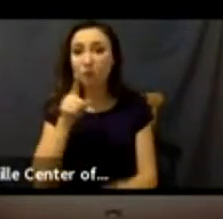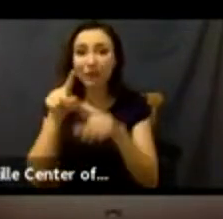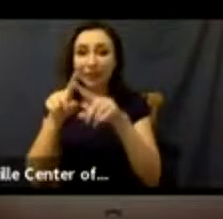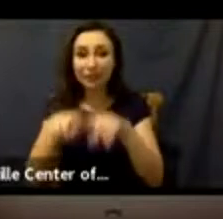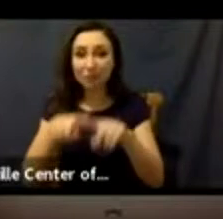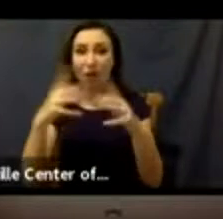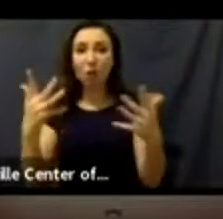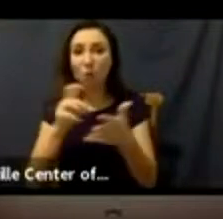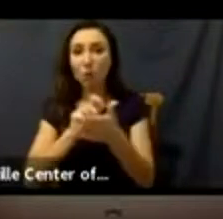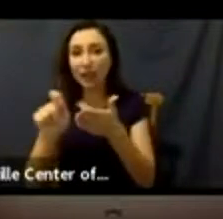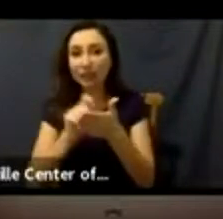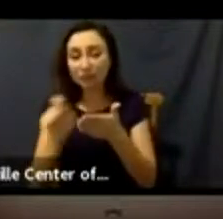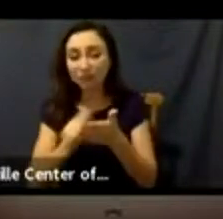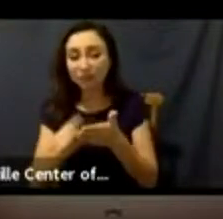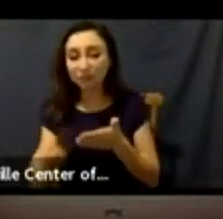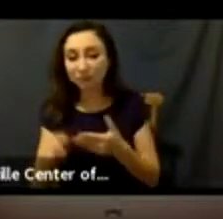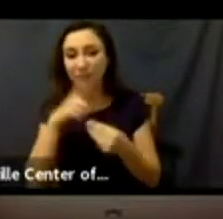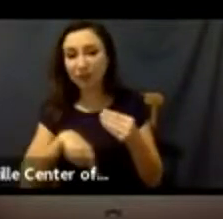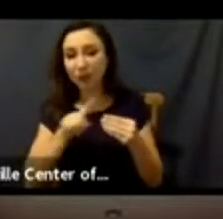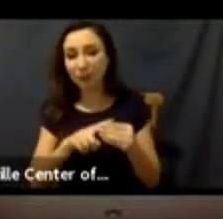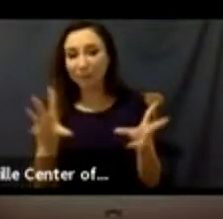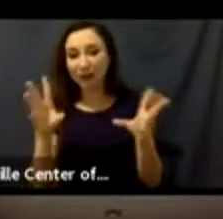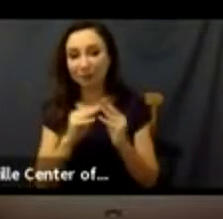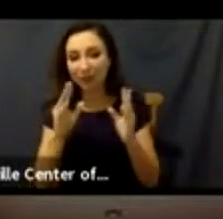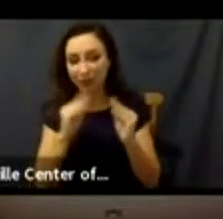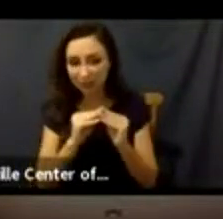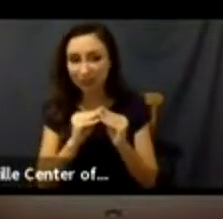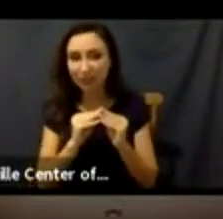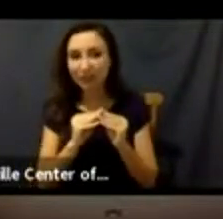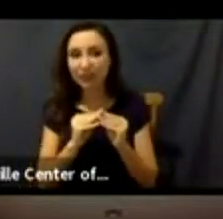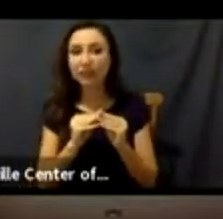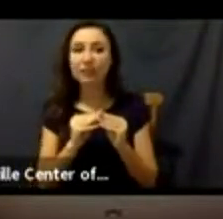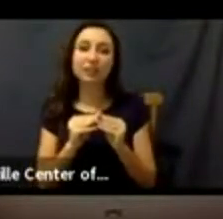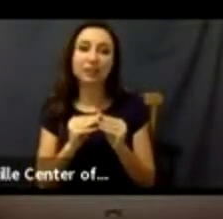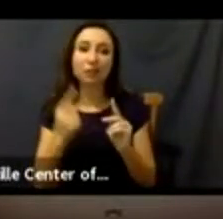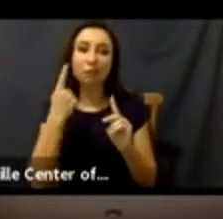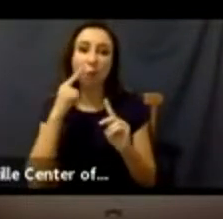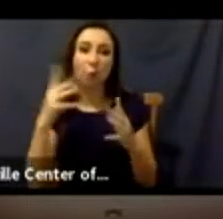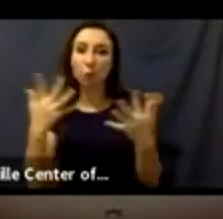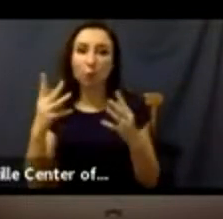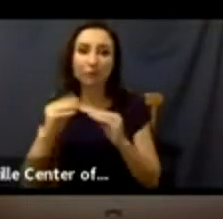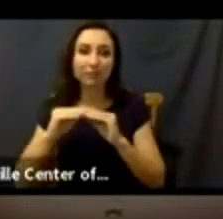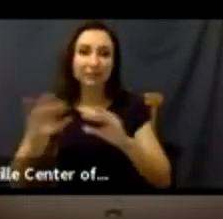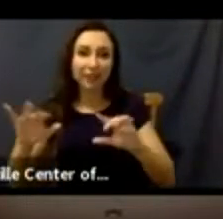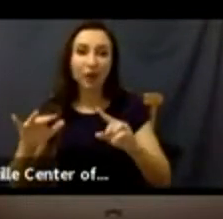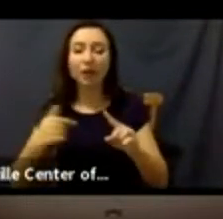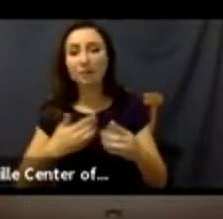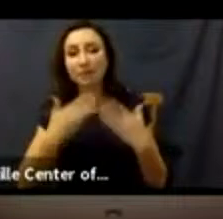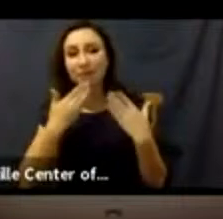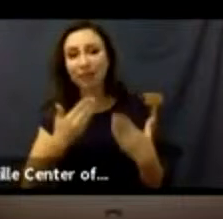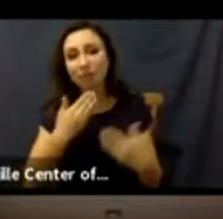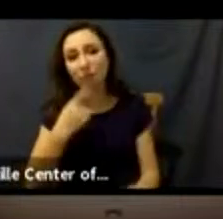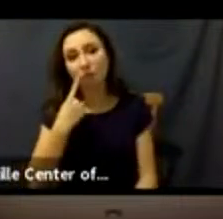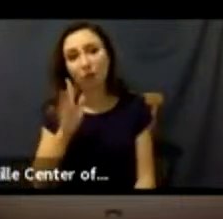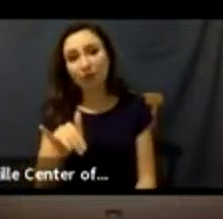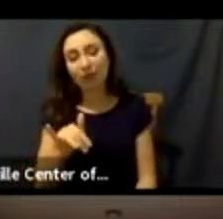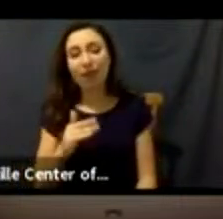written about these meetings in terms of what gets out. And I'm thankful for that, because